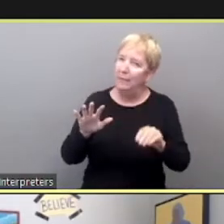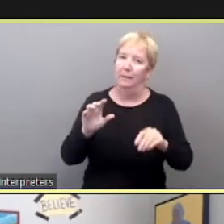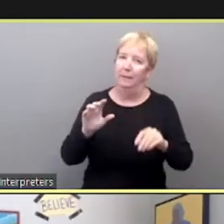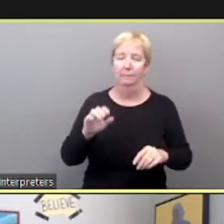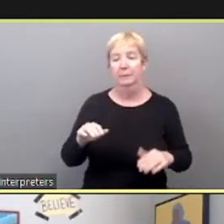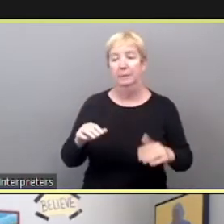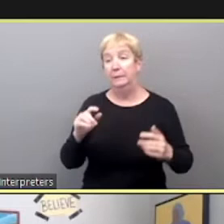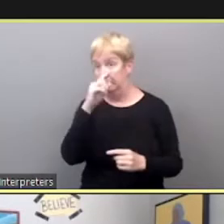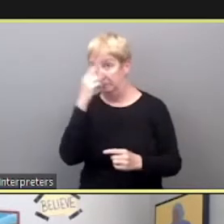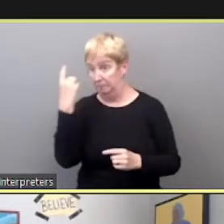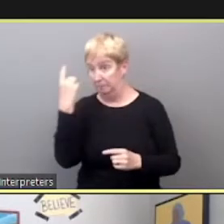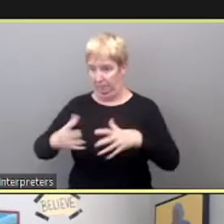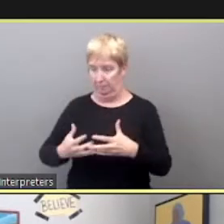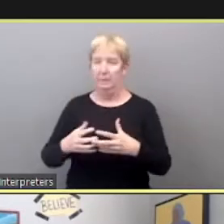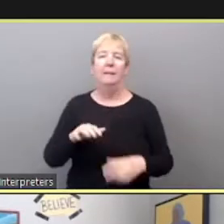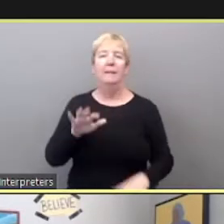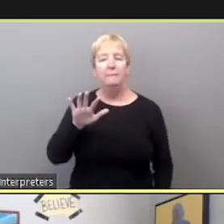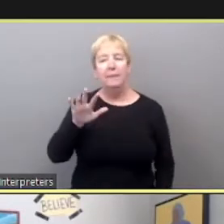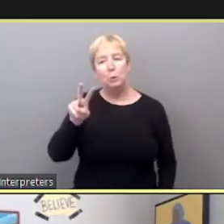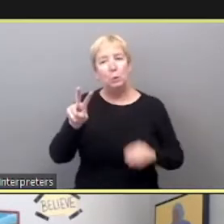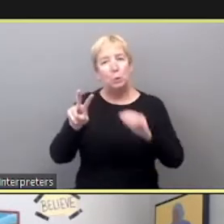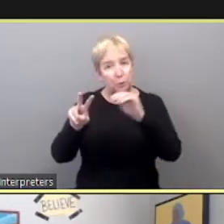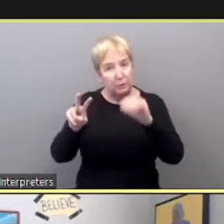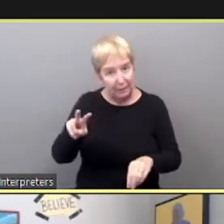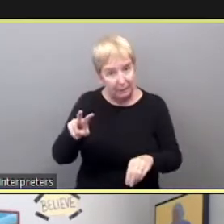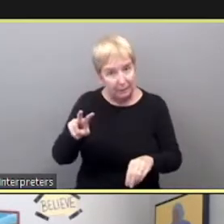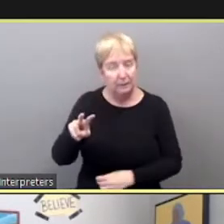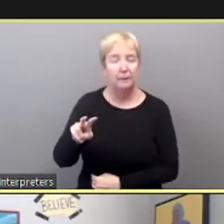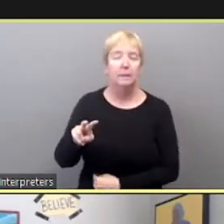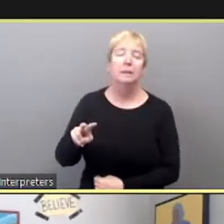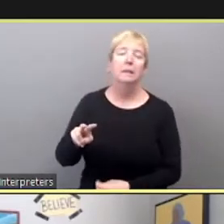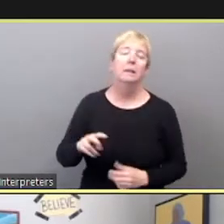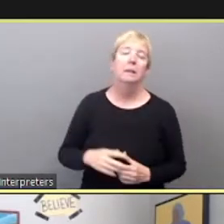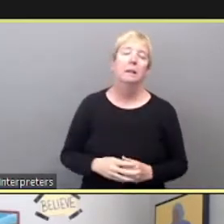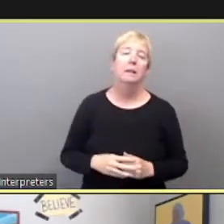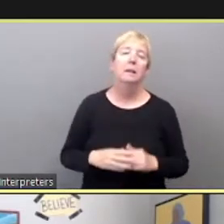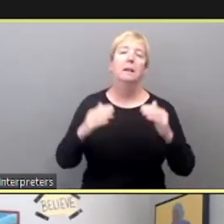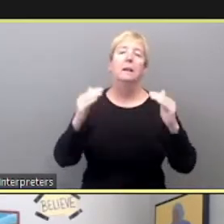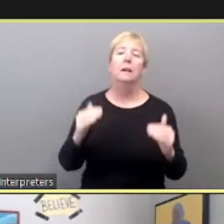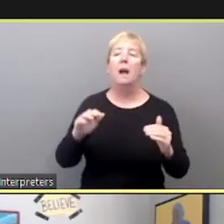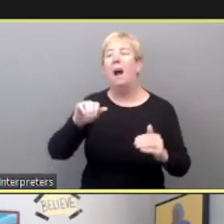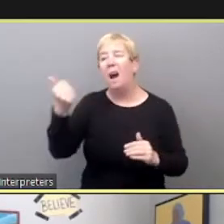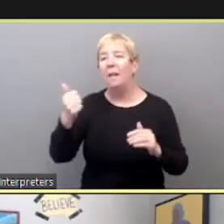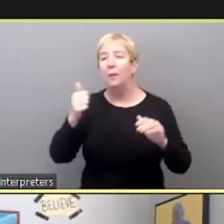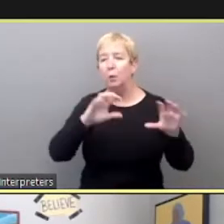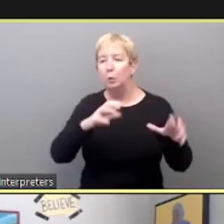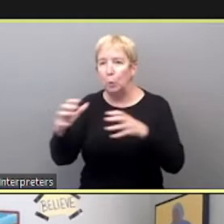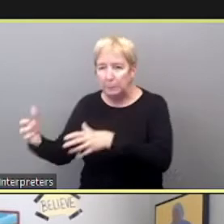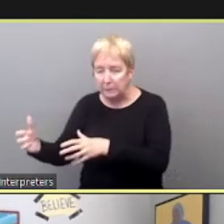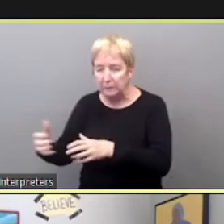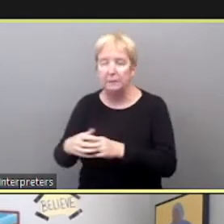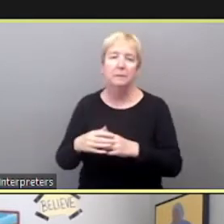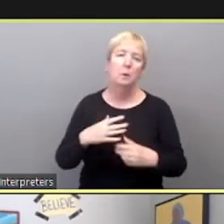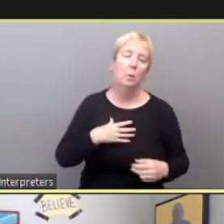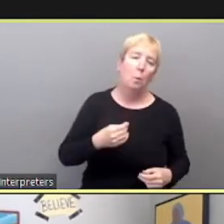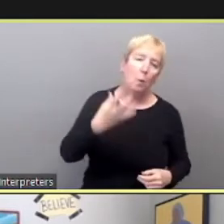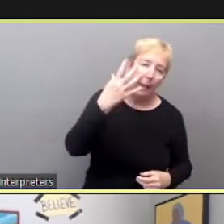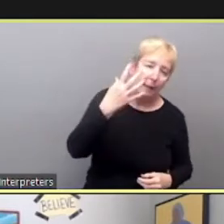African American at 52%, and then the other groups are white